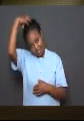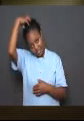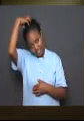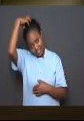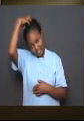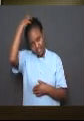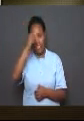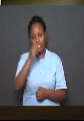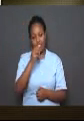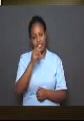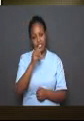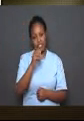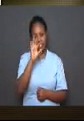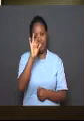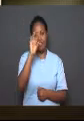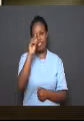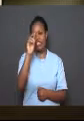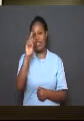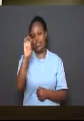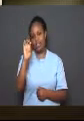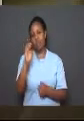the FDRE.